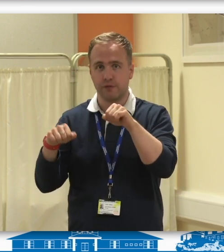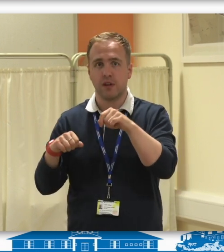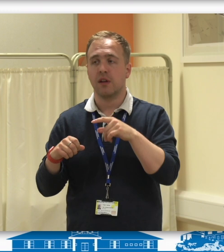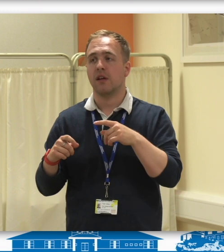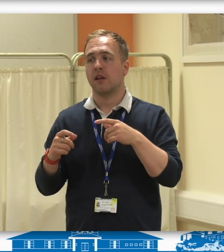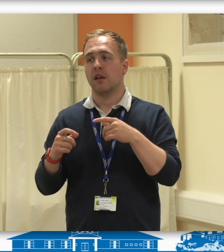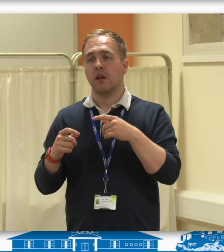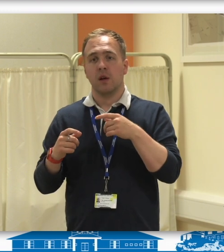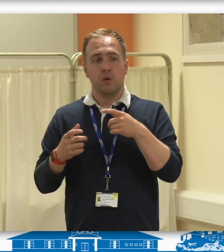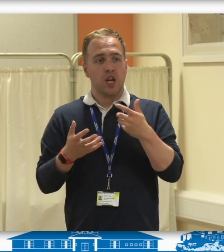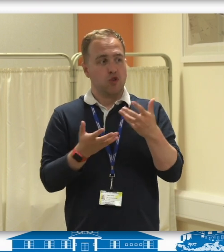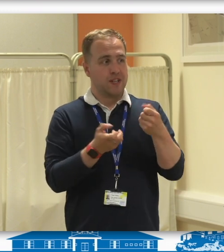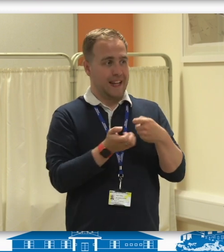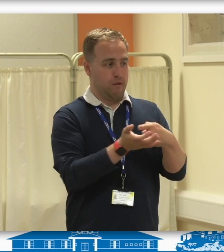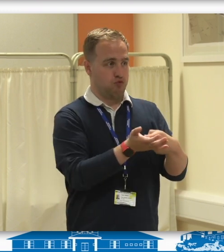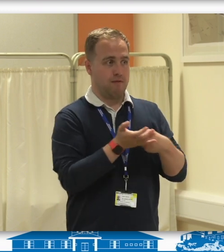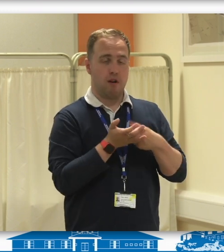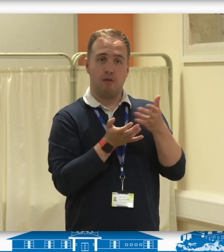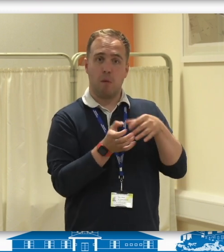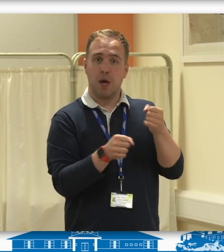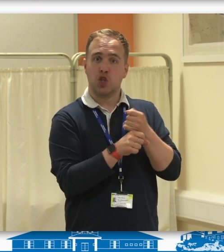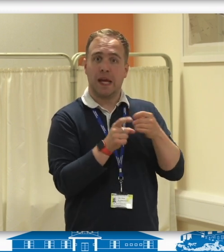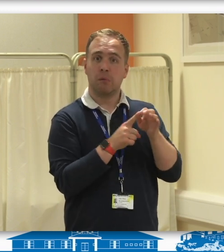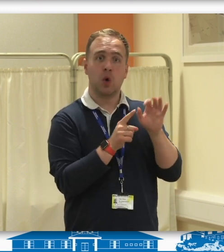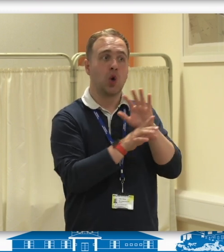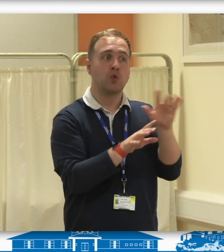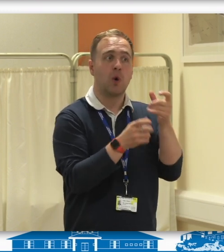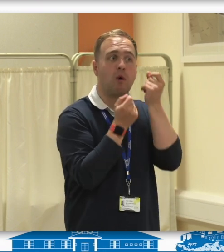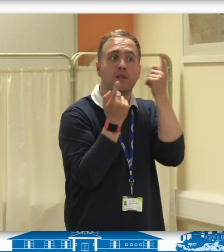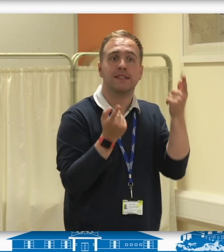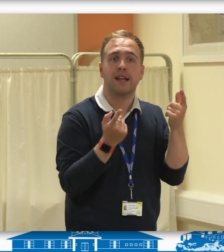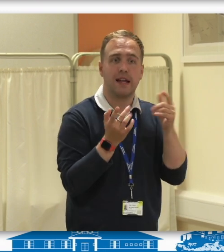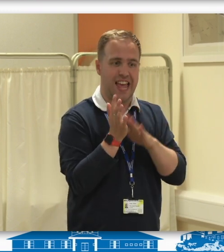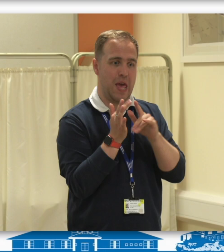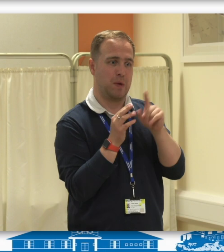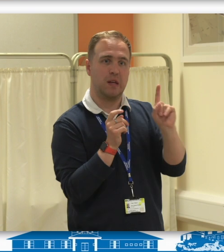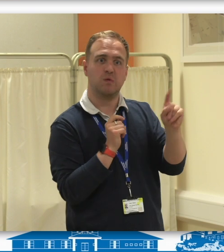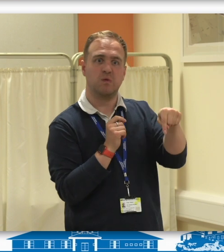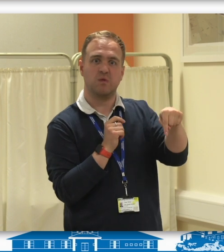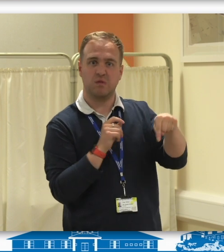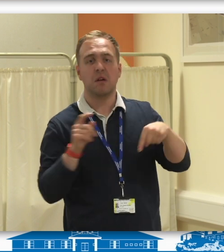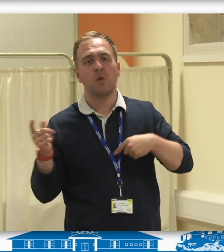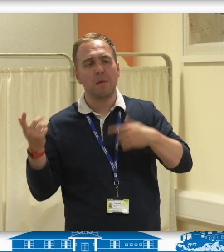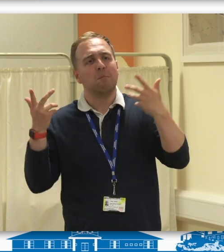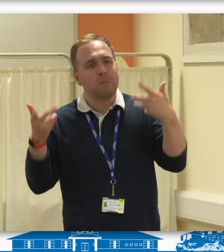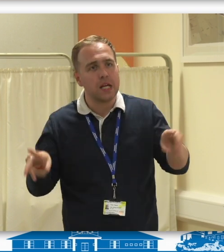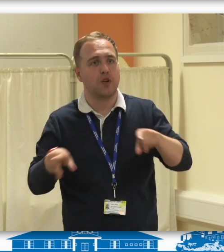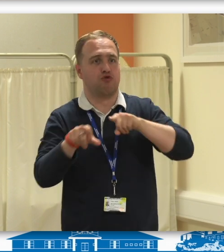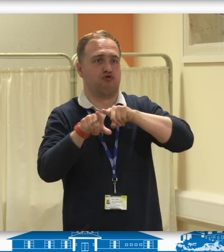We get some referrals from GPs who obviously don't understand the condition as well. We have tried